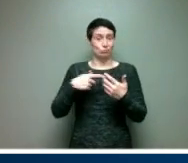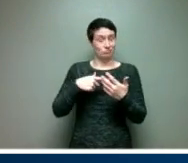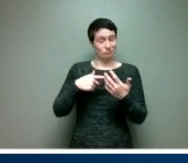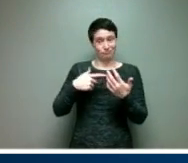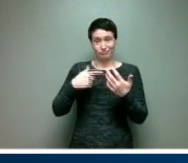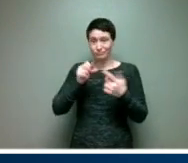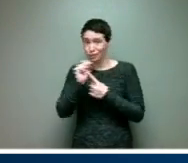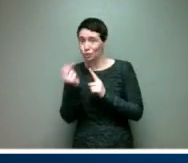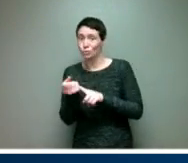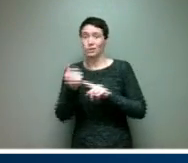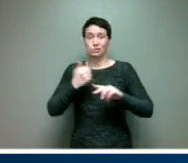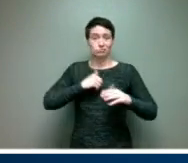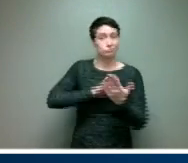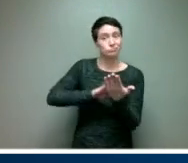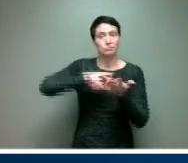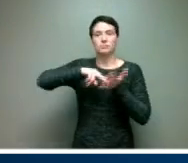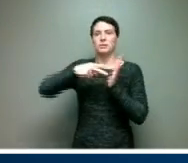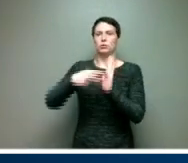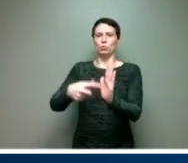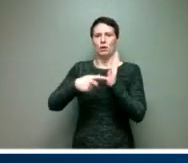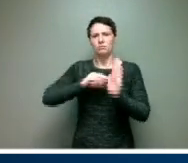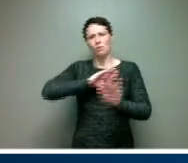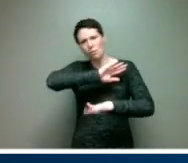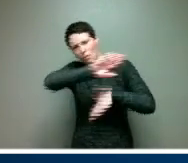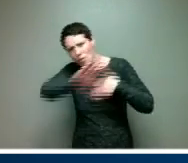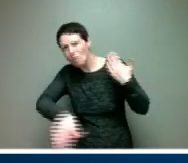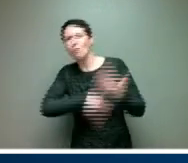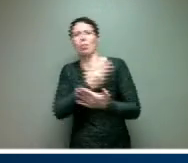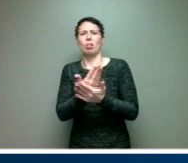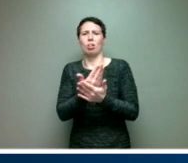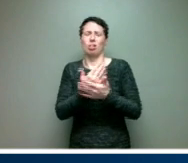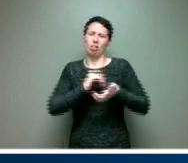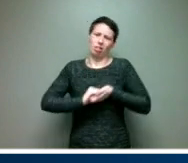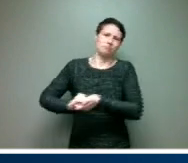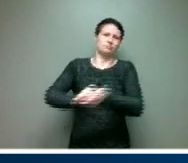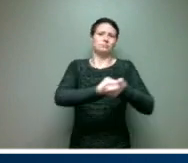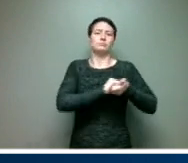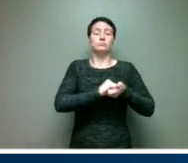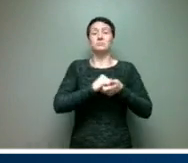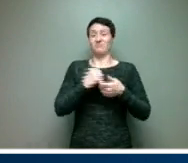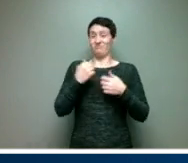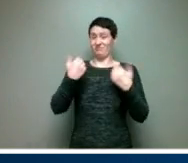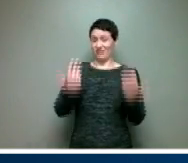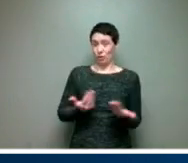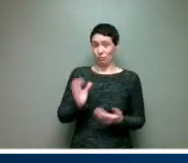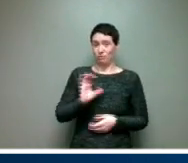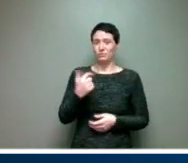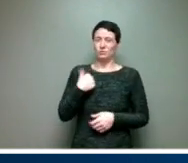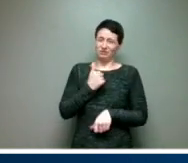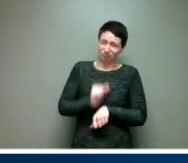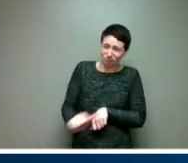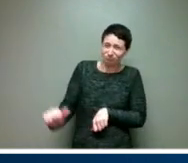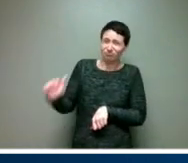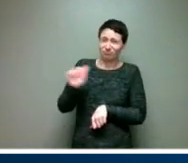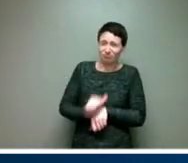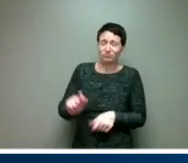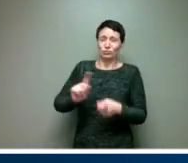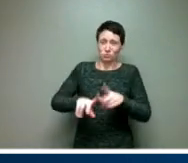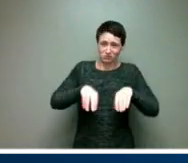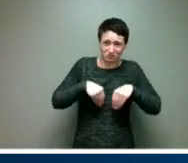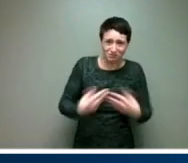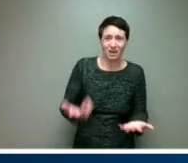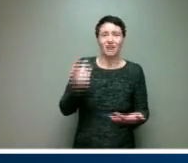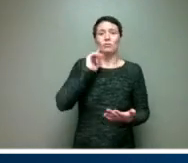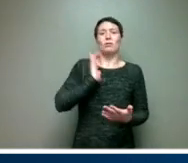very hard at Columbus City Schools to help our families and our children. And if there are resources out in the community that have